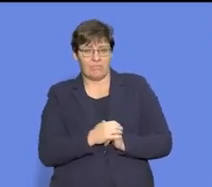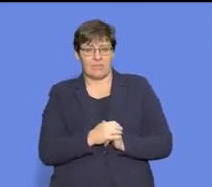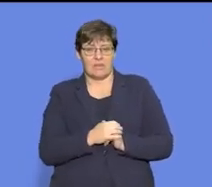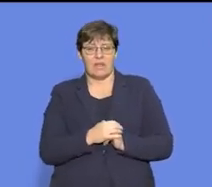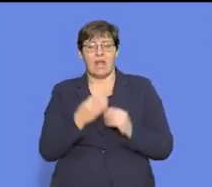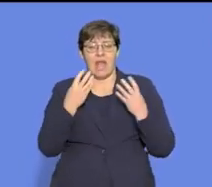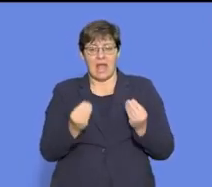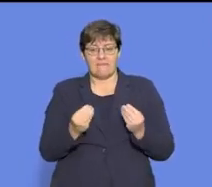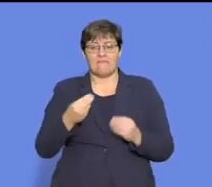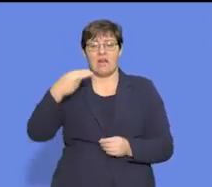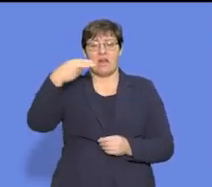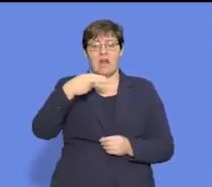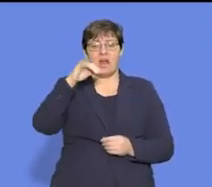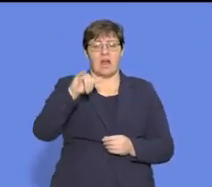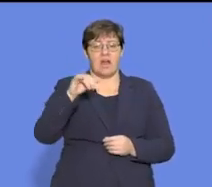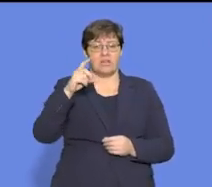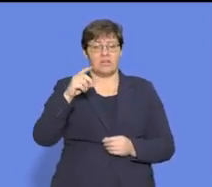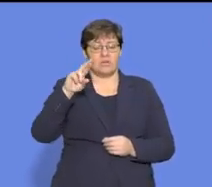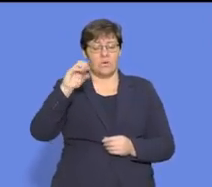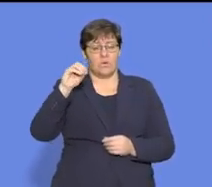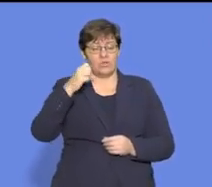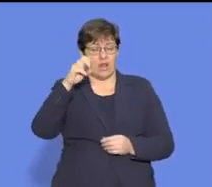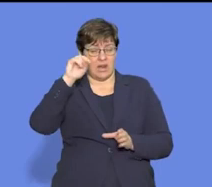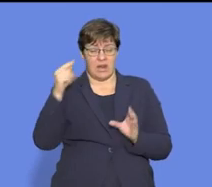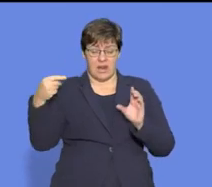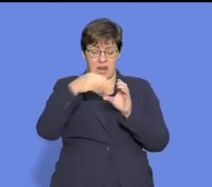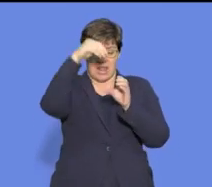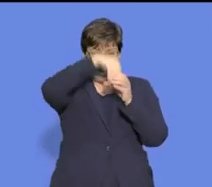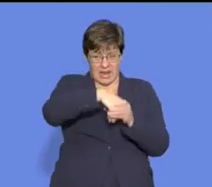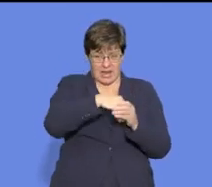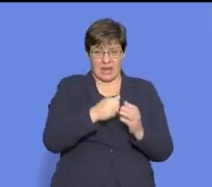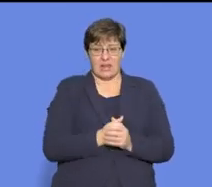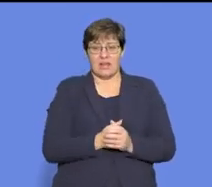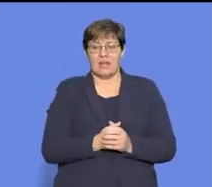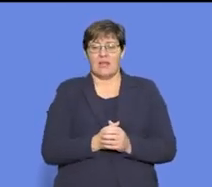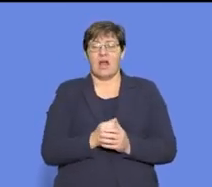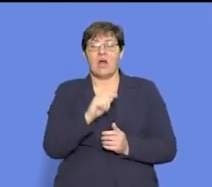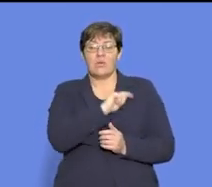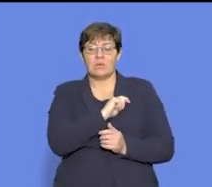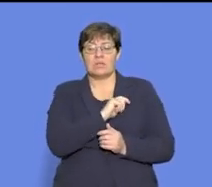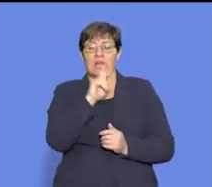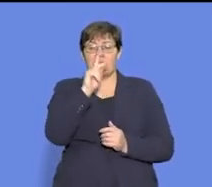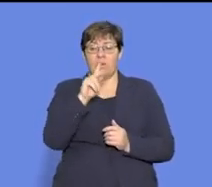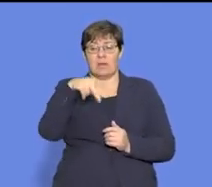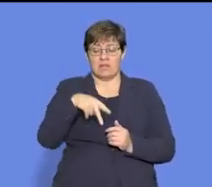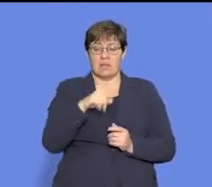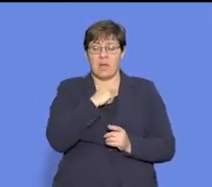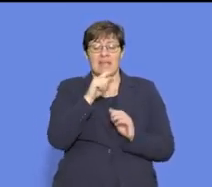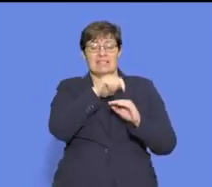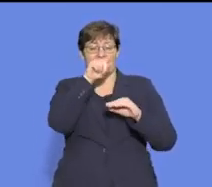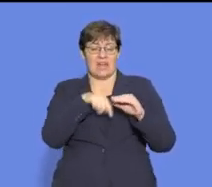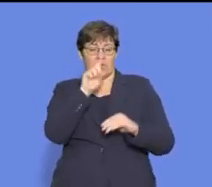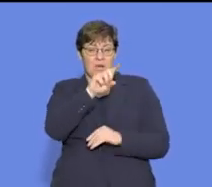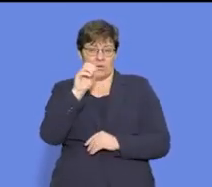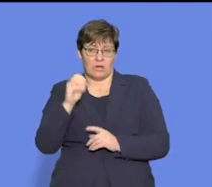can see, it has hydrogen coming in over here. Notice that I called it kilopascals because I divided